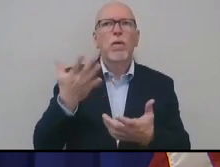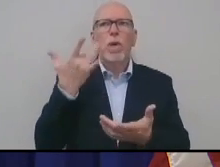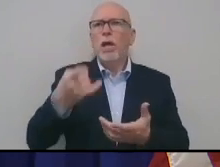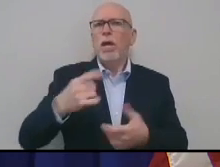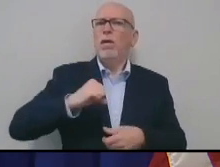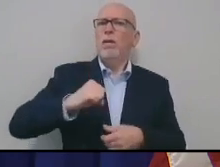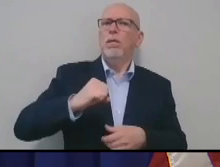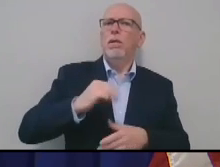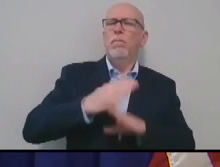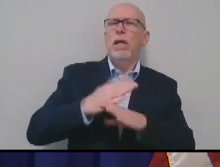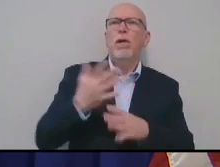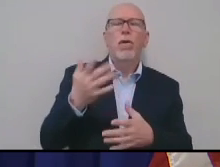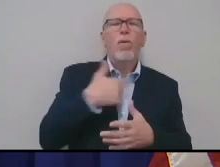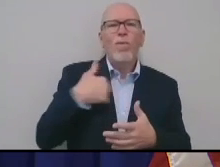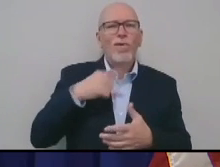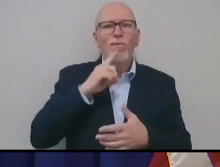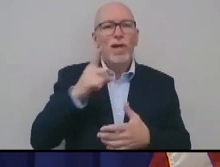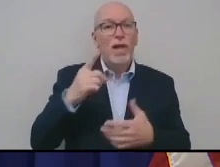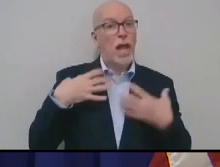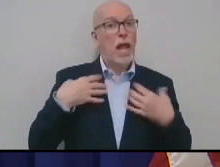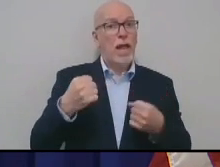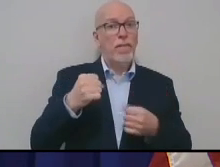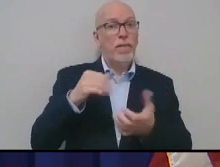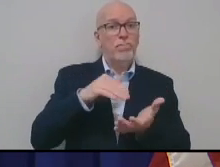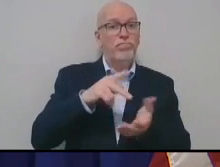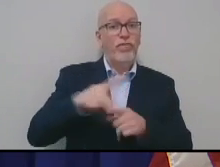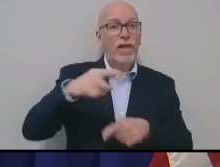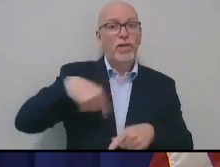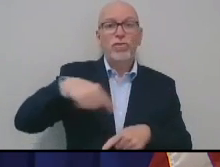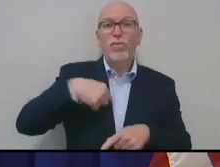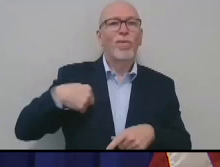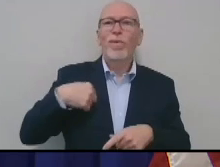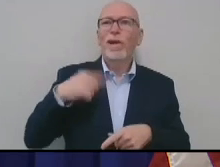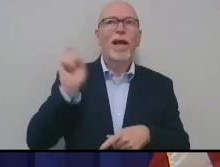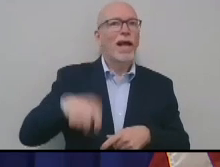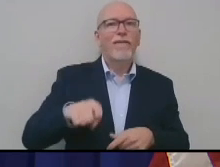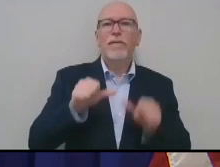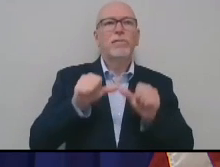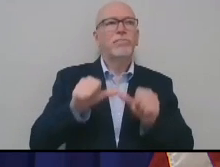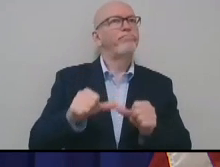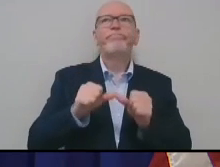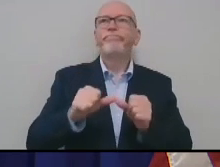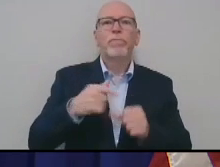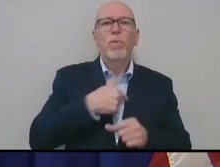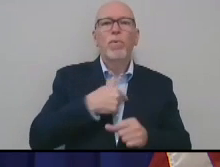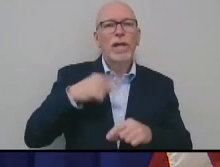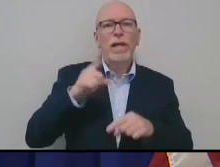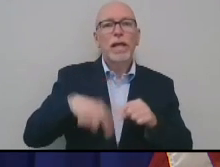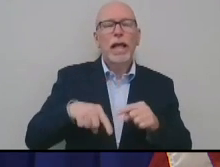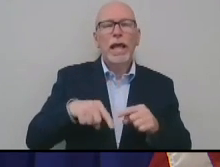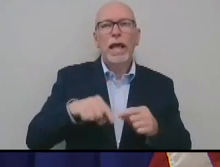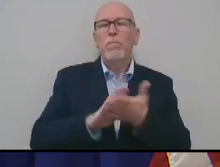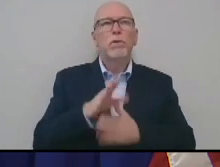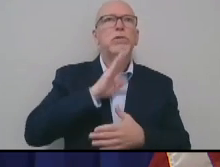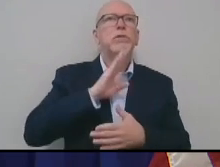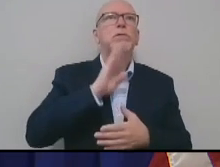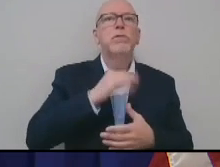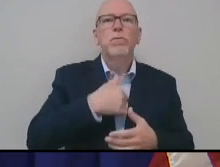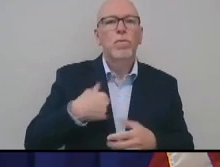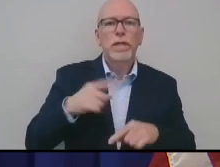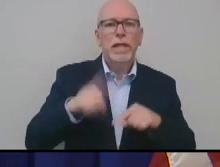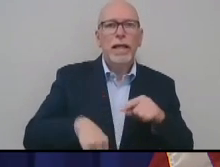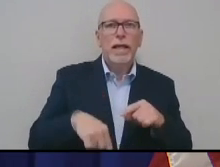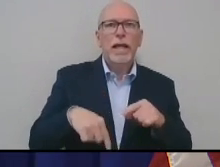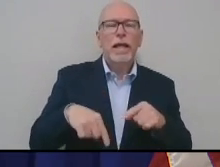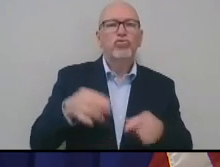So we really in healthcare don't get exhausted with it. I think we can't get frustrated with it, and we can't be